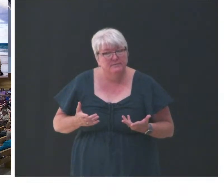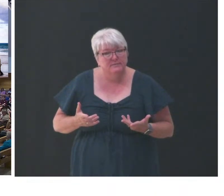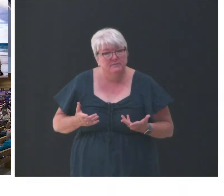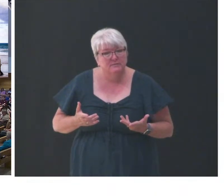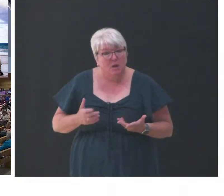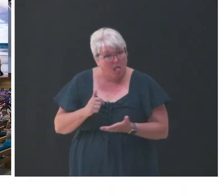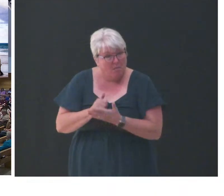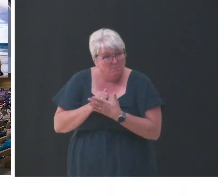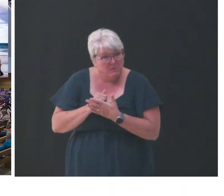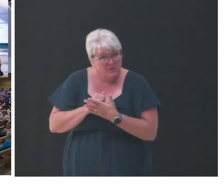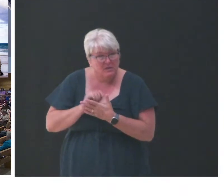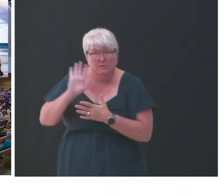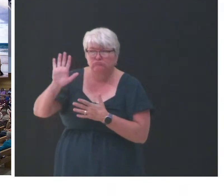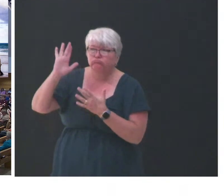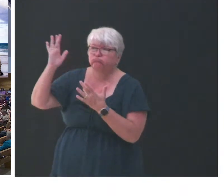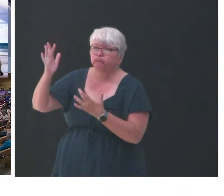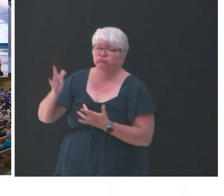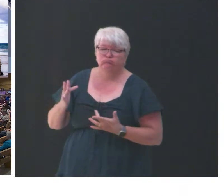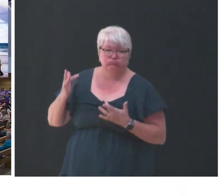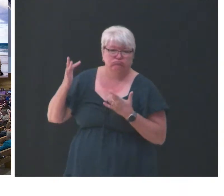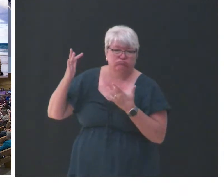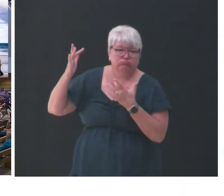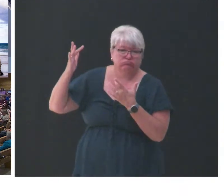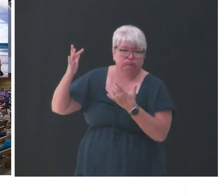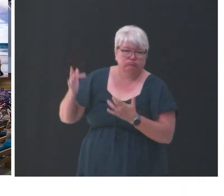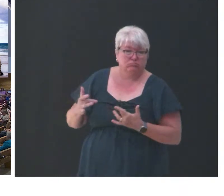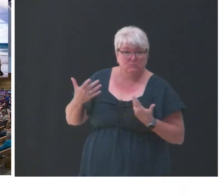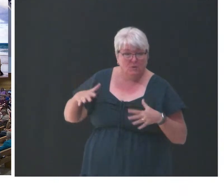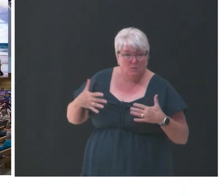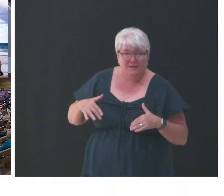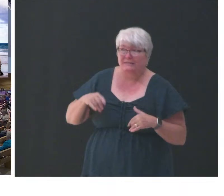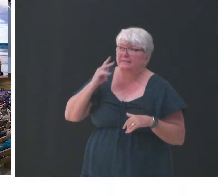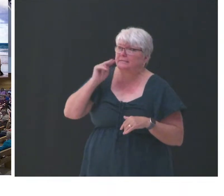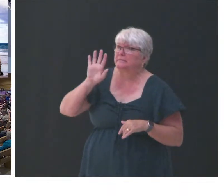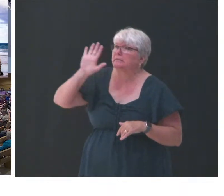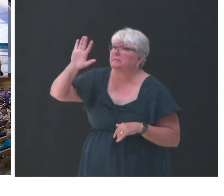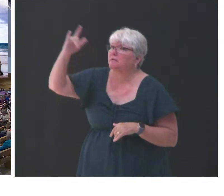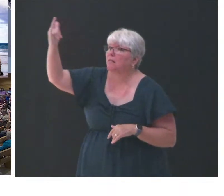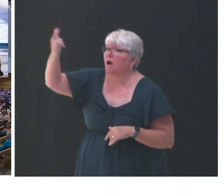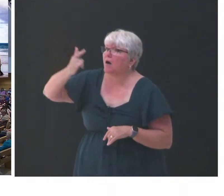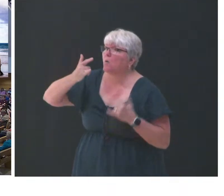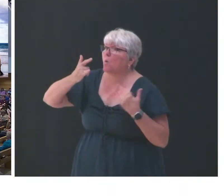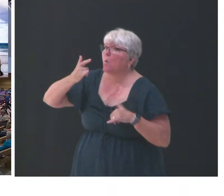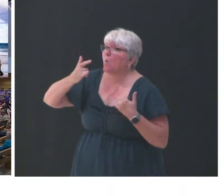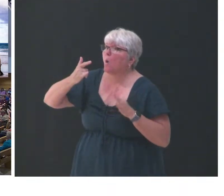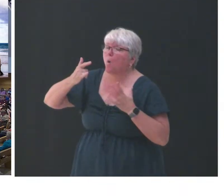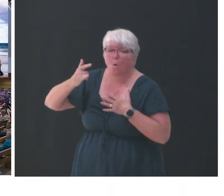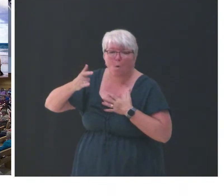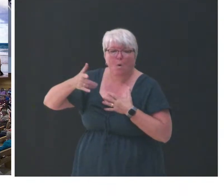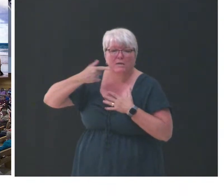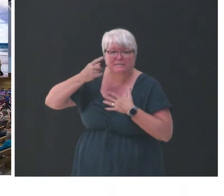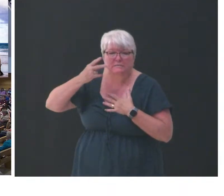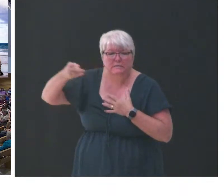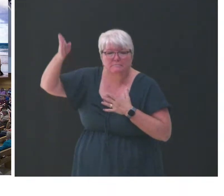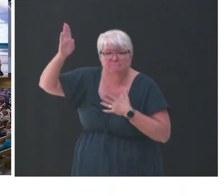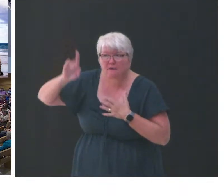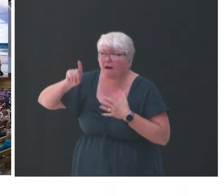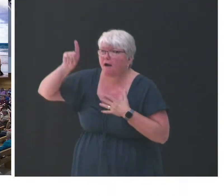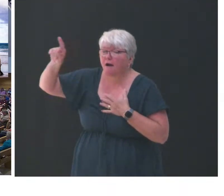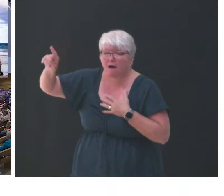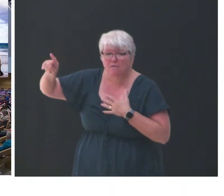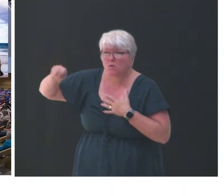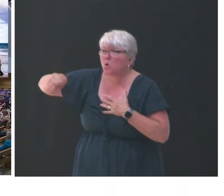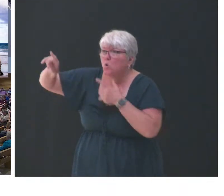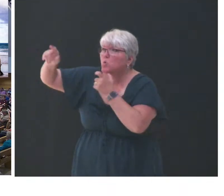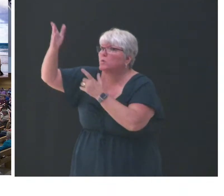What helps me do that is his mercy. What helps me do that is seeing his love for me. What helps me doing that is seeing God with an accurate view of